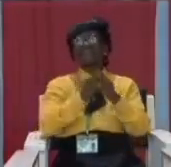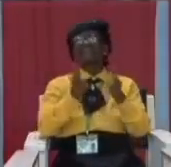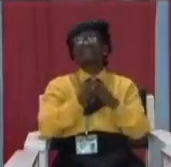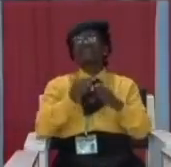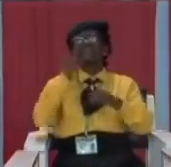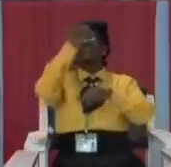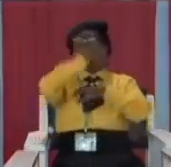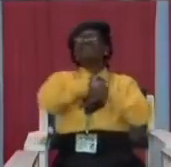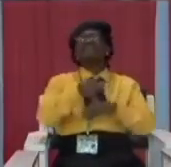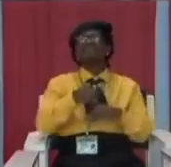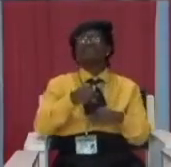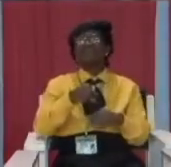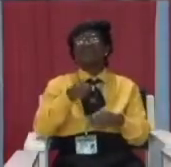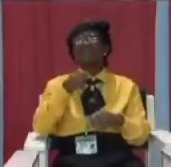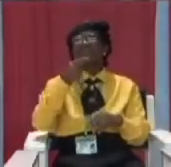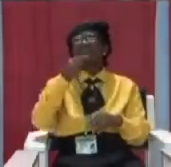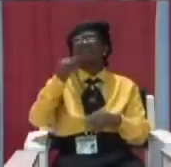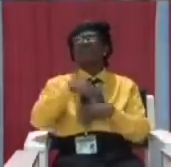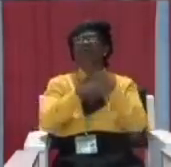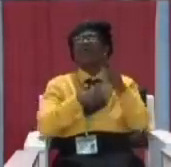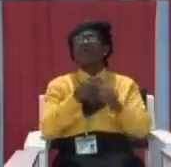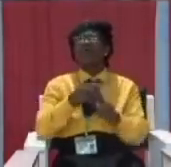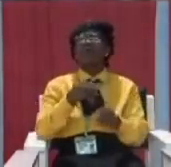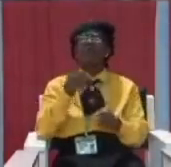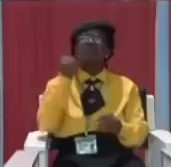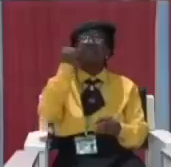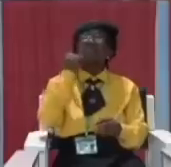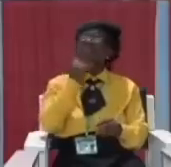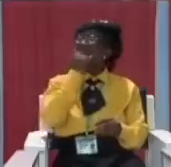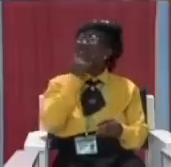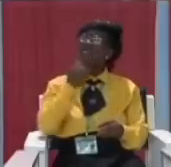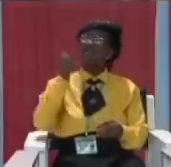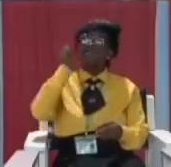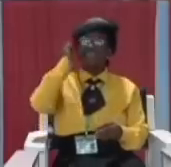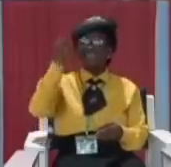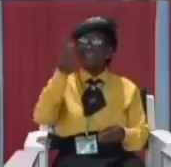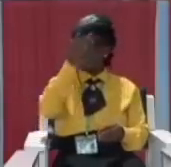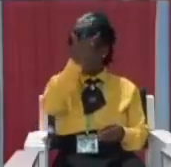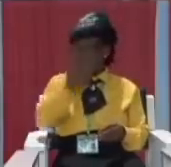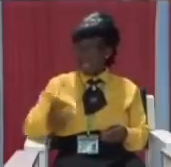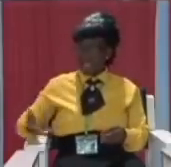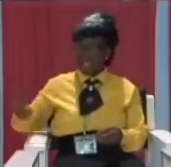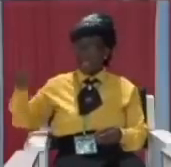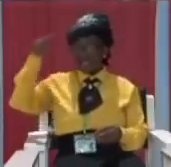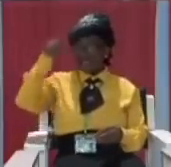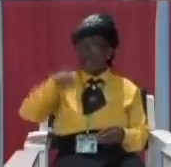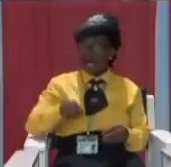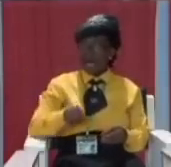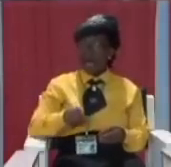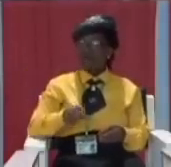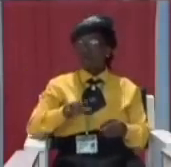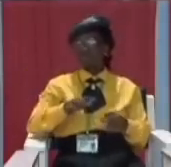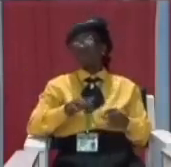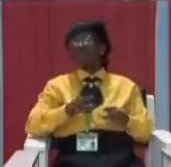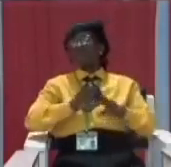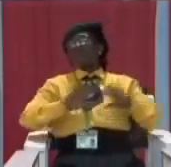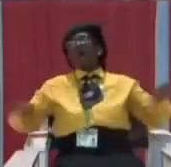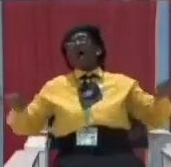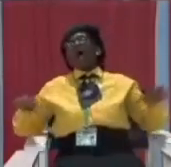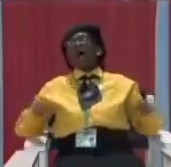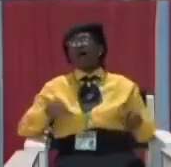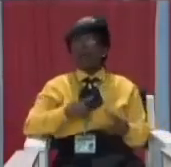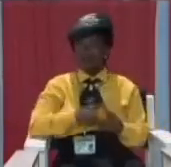He didn't know what to do next. He was flat on his face. But then came Joshua chapter 8.